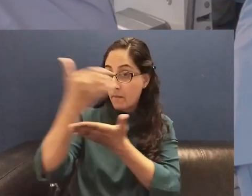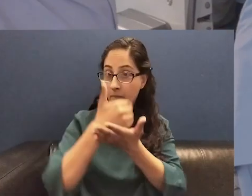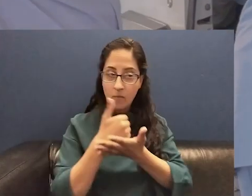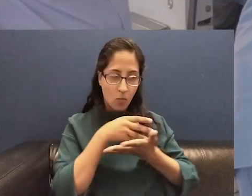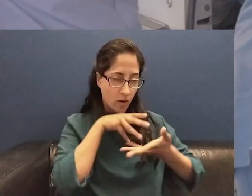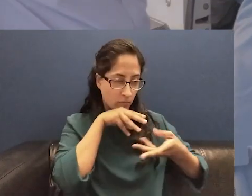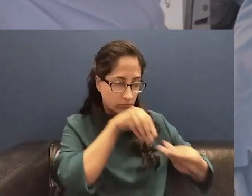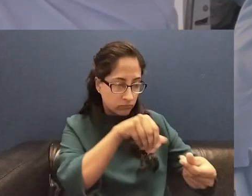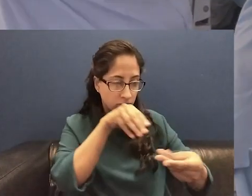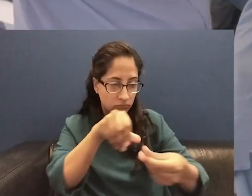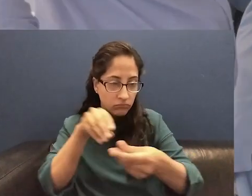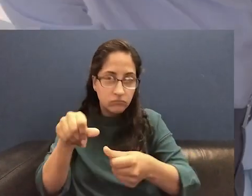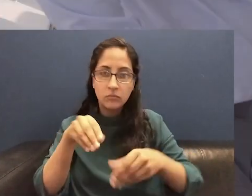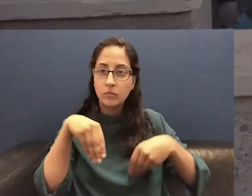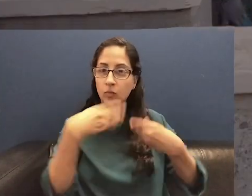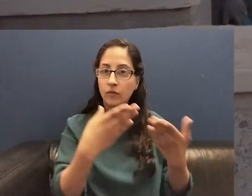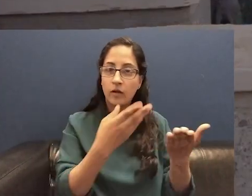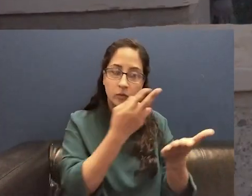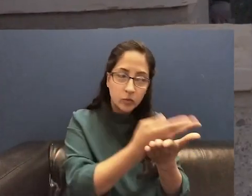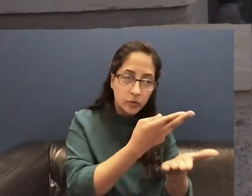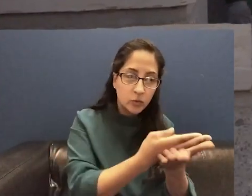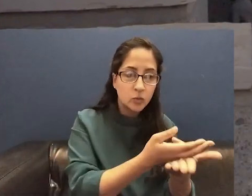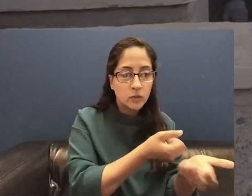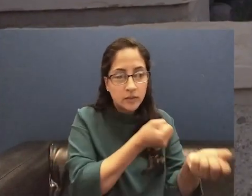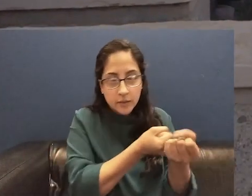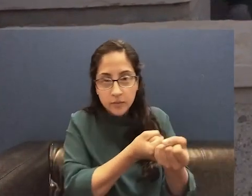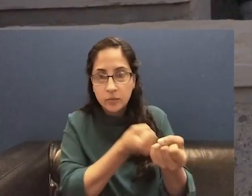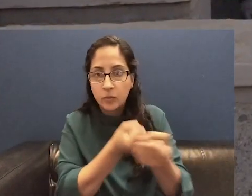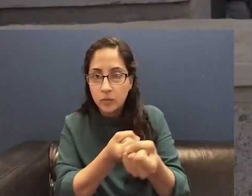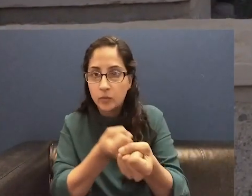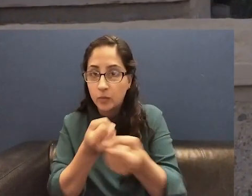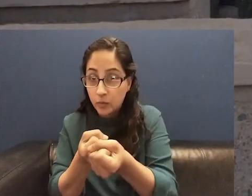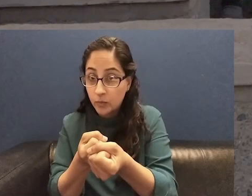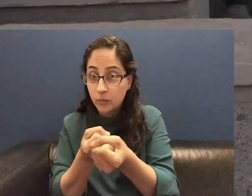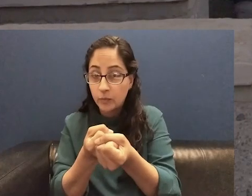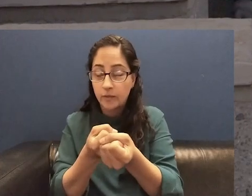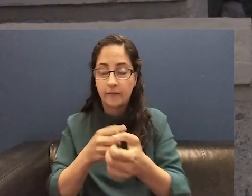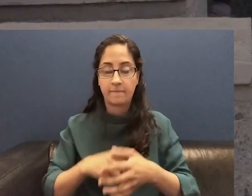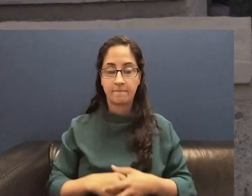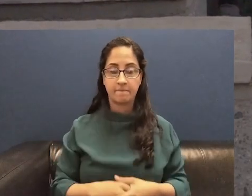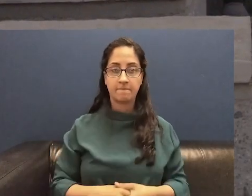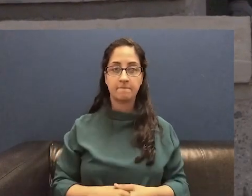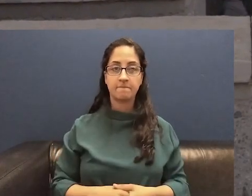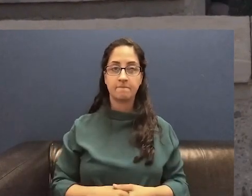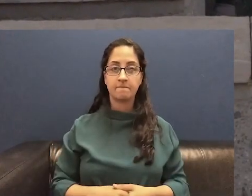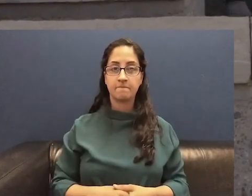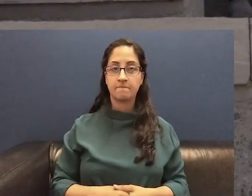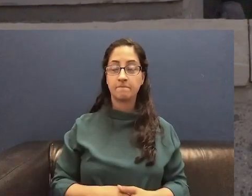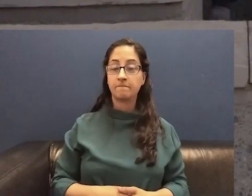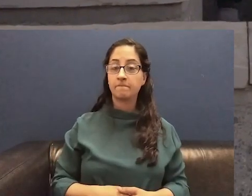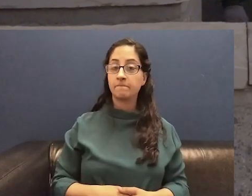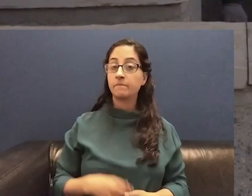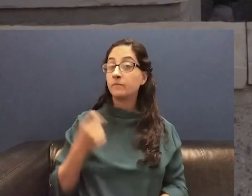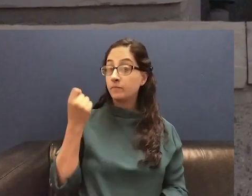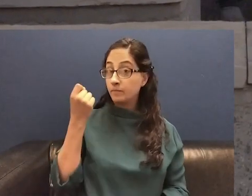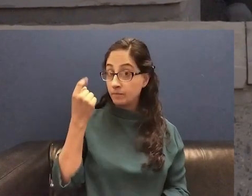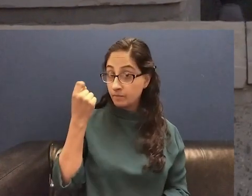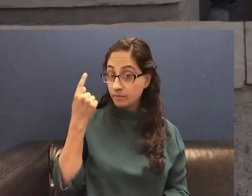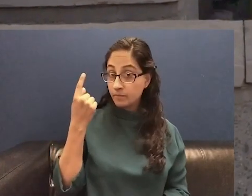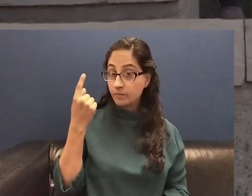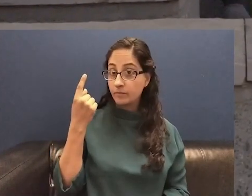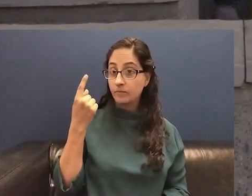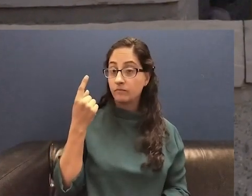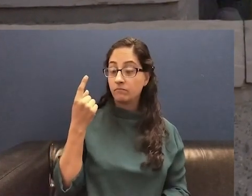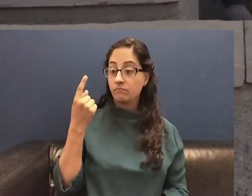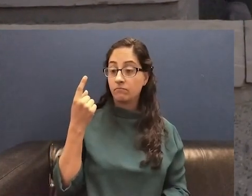with those reserve and internal resources in a time that donor funding